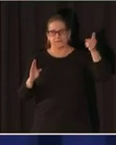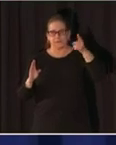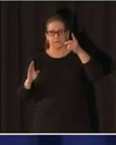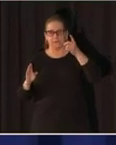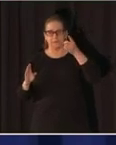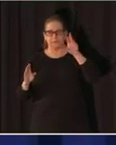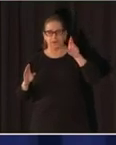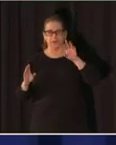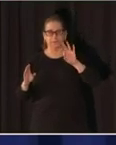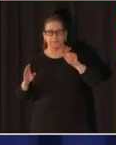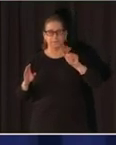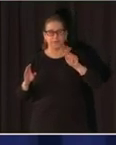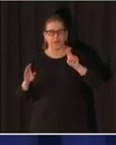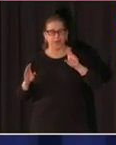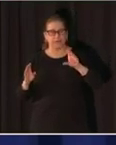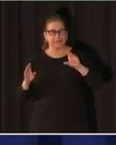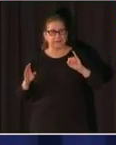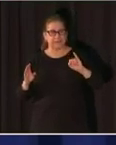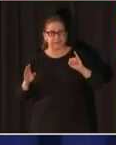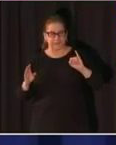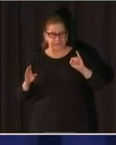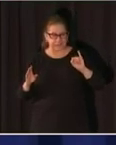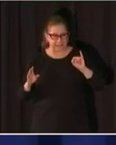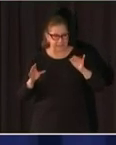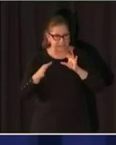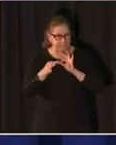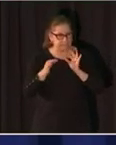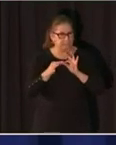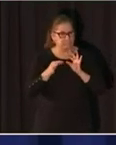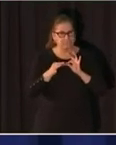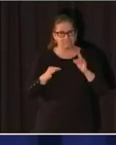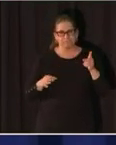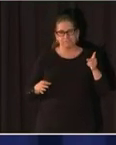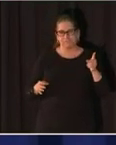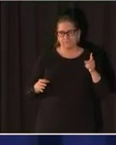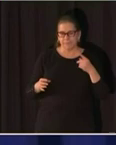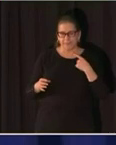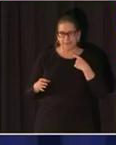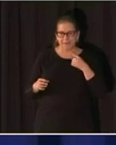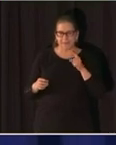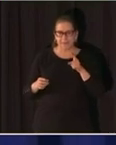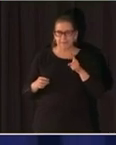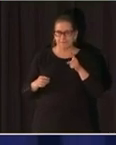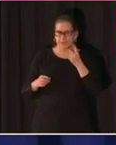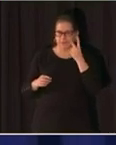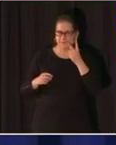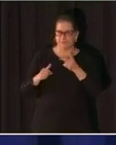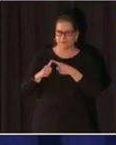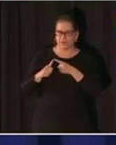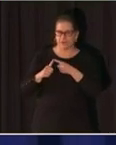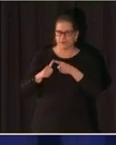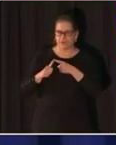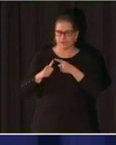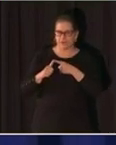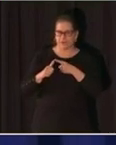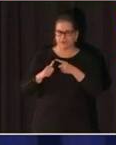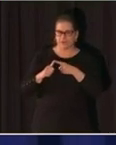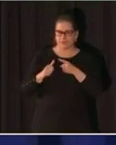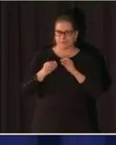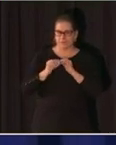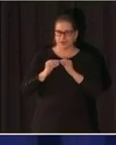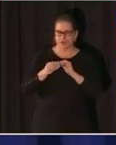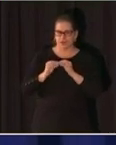the signals and the signs that we need to be able to see. So while we can be reassured and